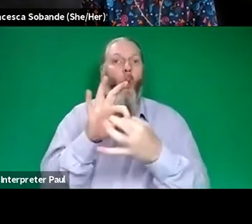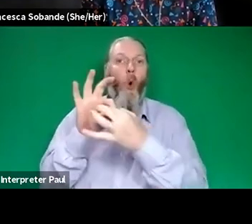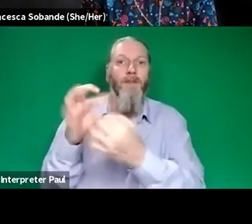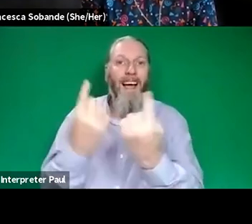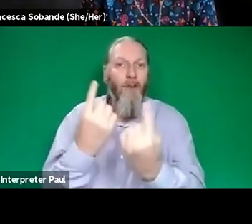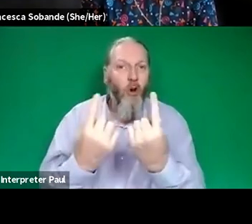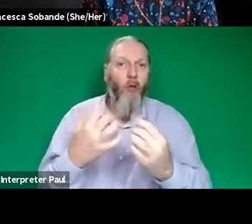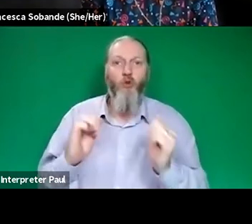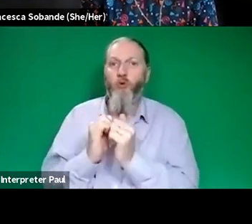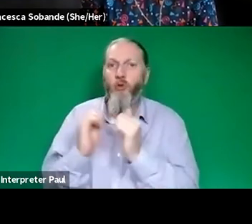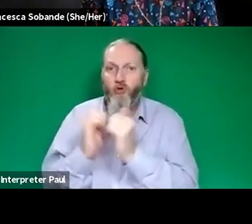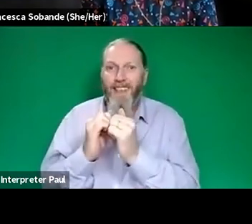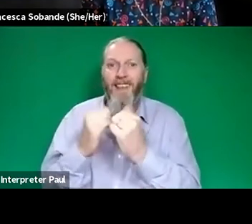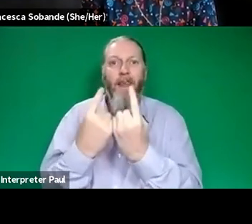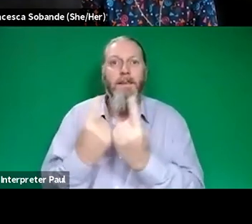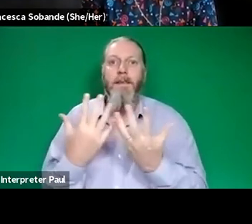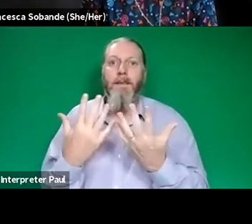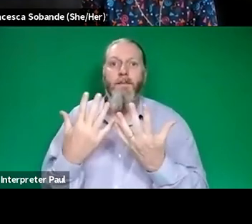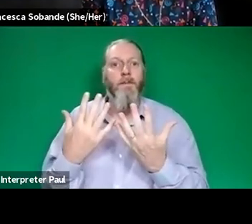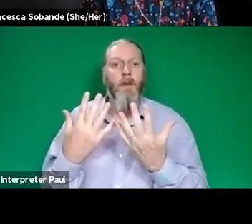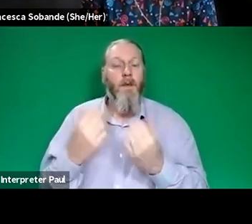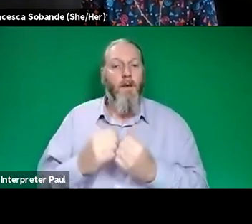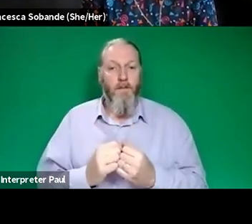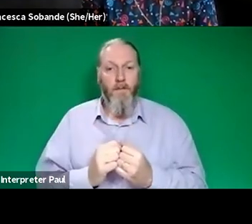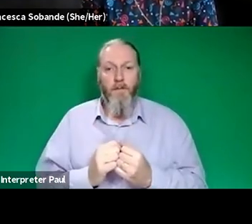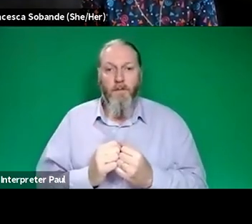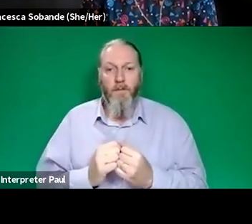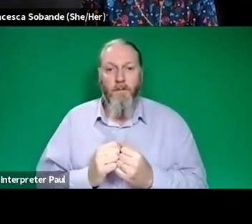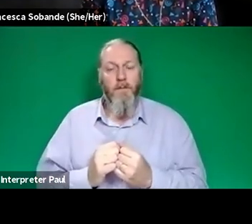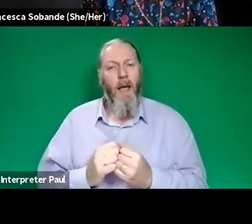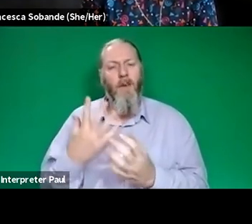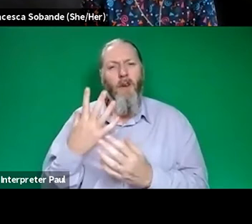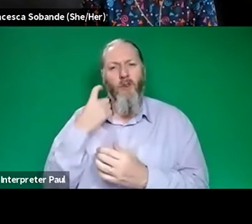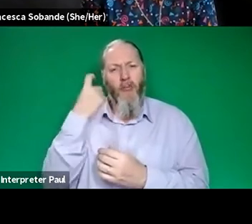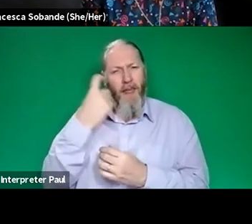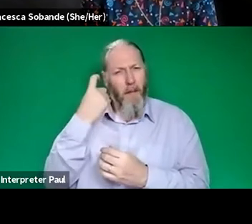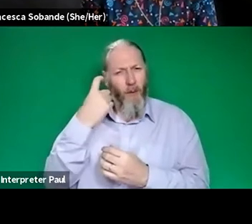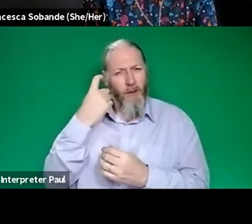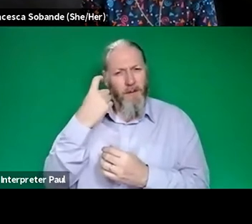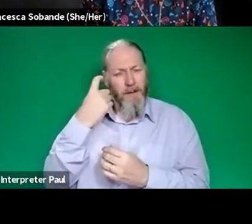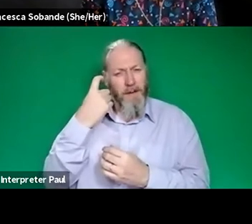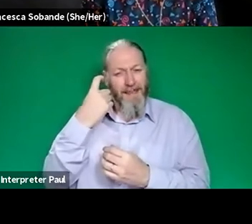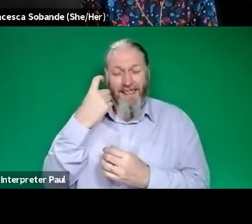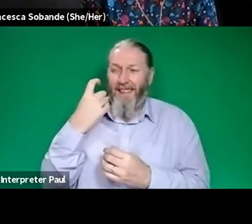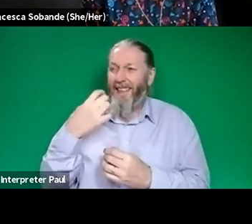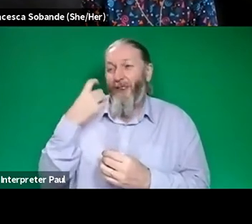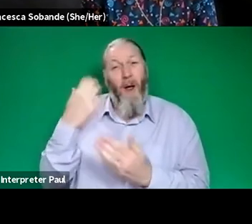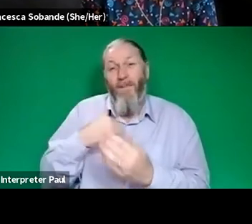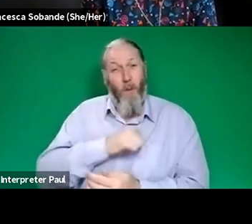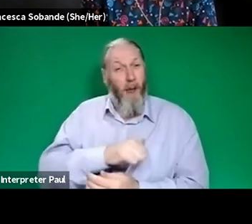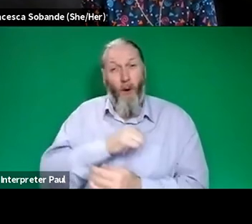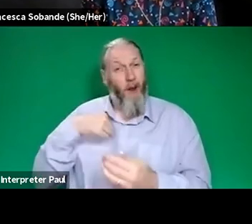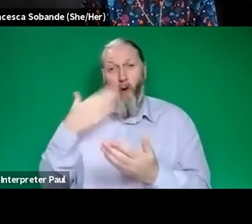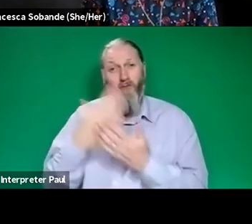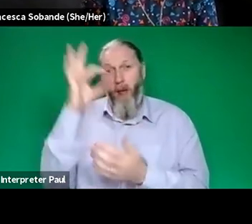But in terms of the creativity, the stuff that the playable city stuff, I think that's fascinating, but I'm a Luddite in terms of all of that. I'm here to learn